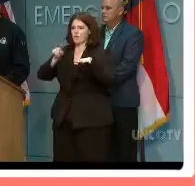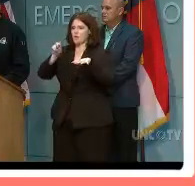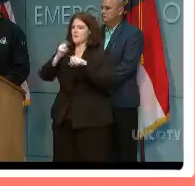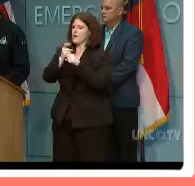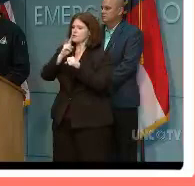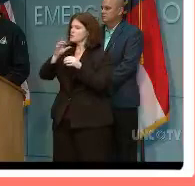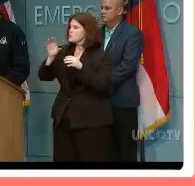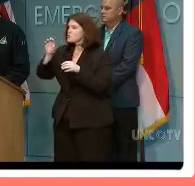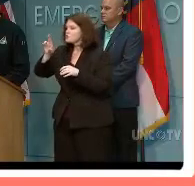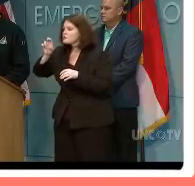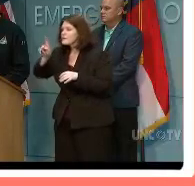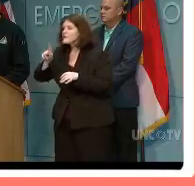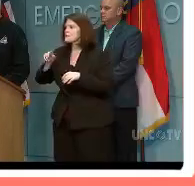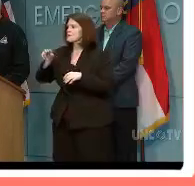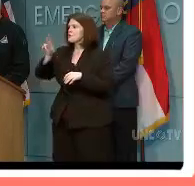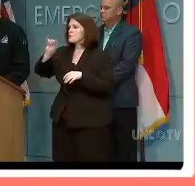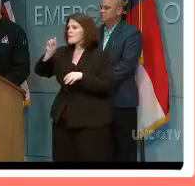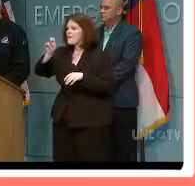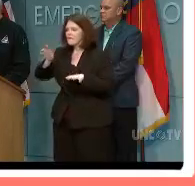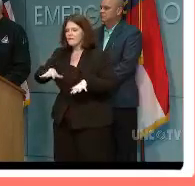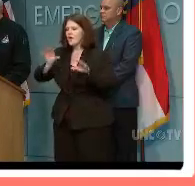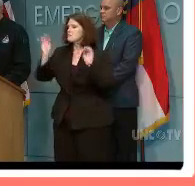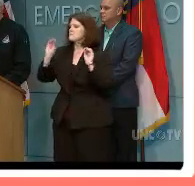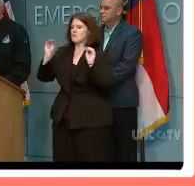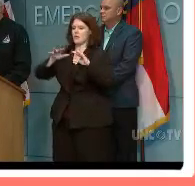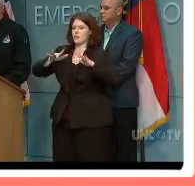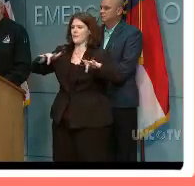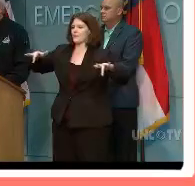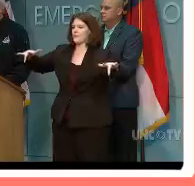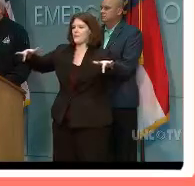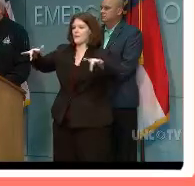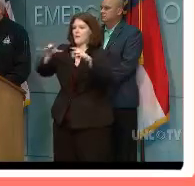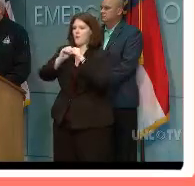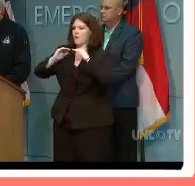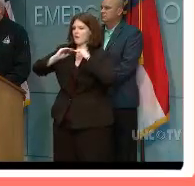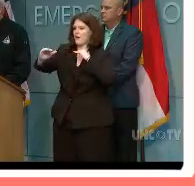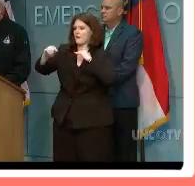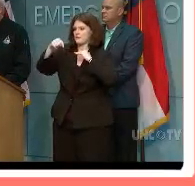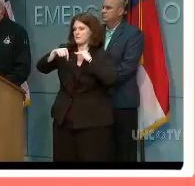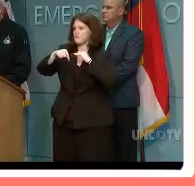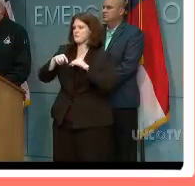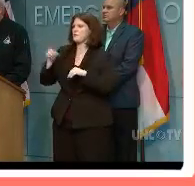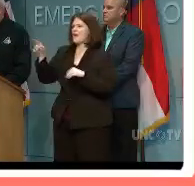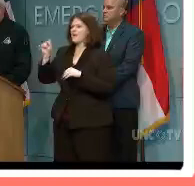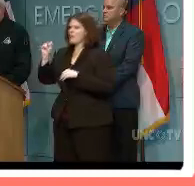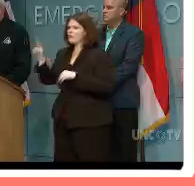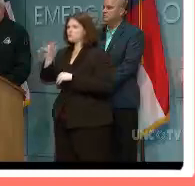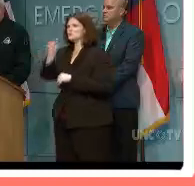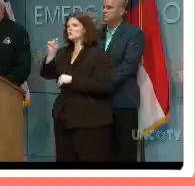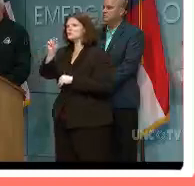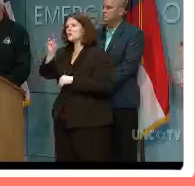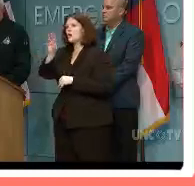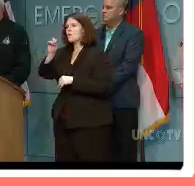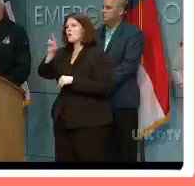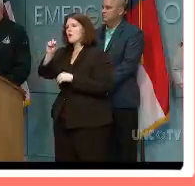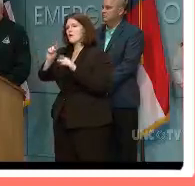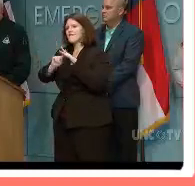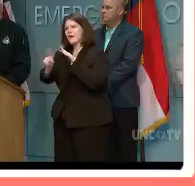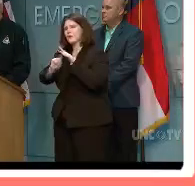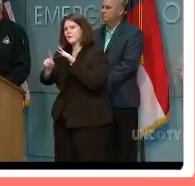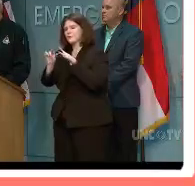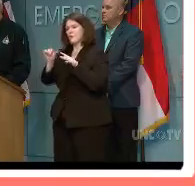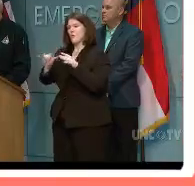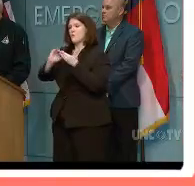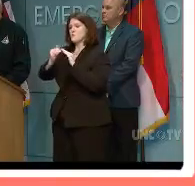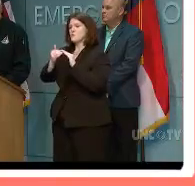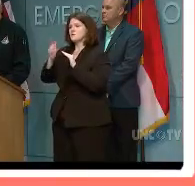creeks and rivers that would flood. And what was the second part of the question? Inland evacuation plan, Tarboro, I mean, these were communities that were